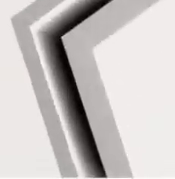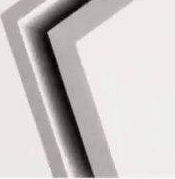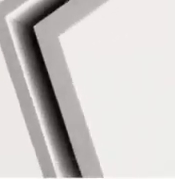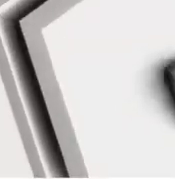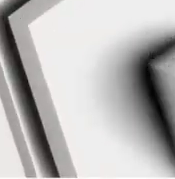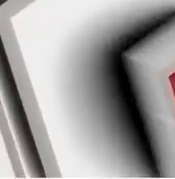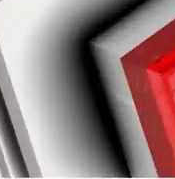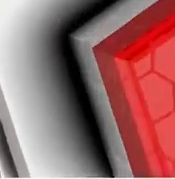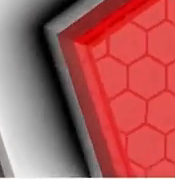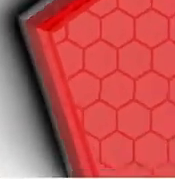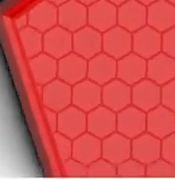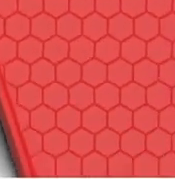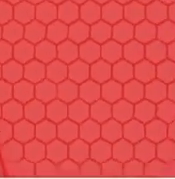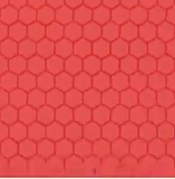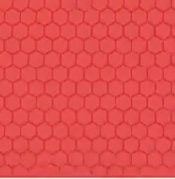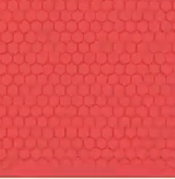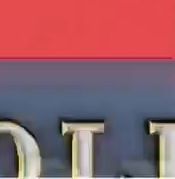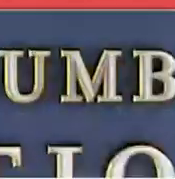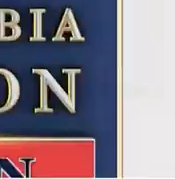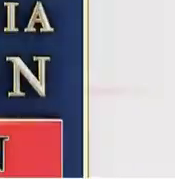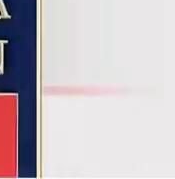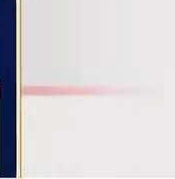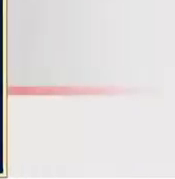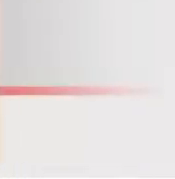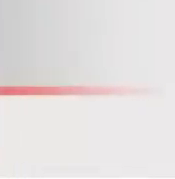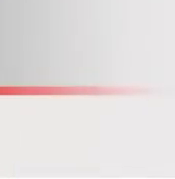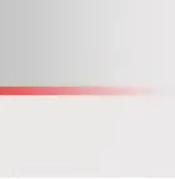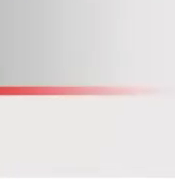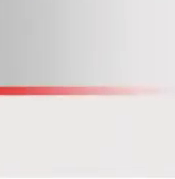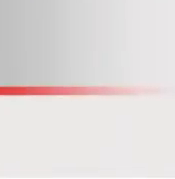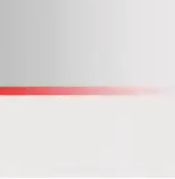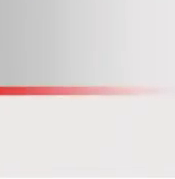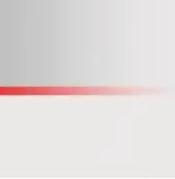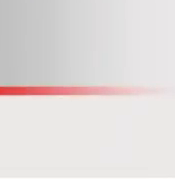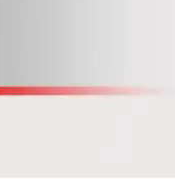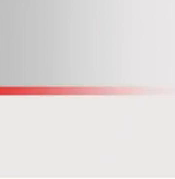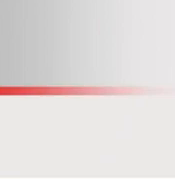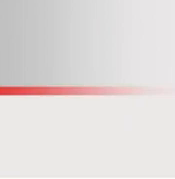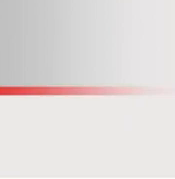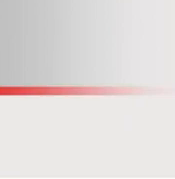And Tom Sherwood is your alleged enforcer.